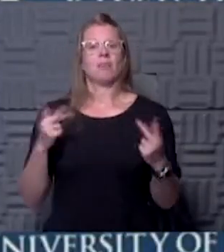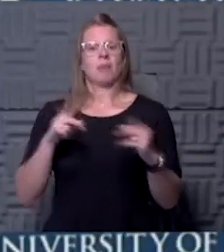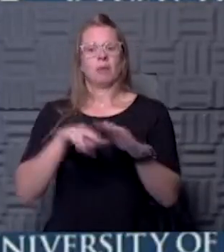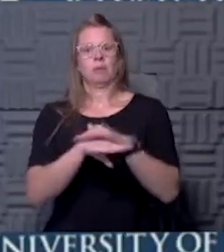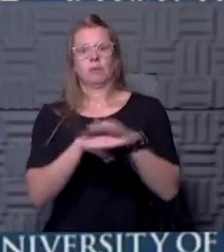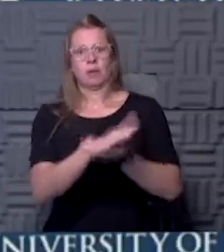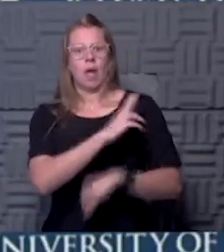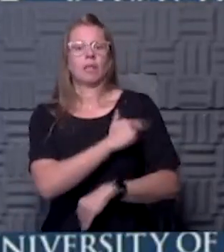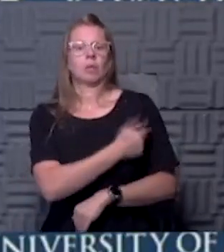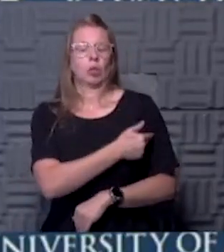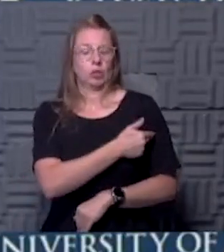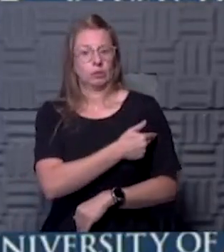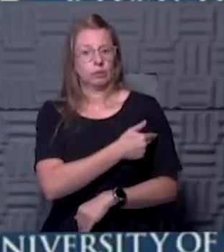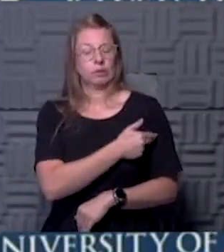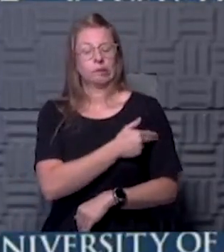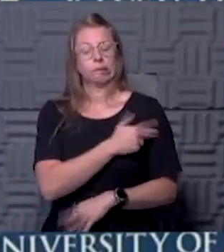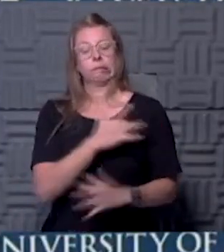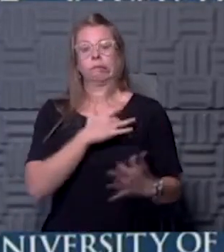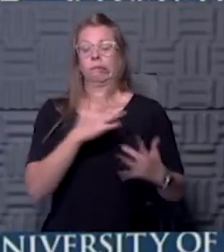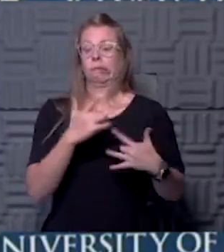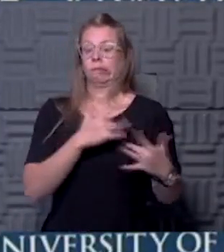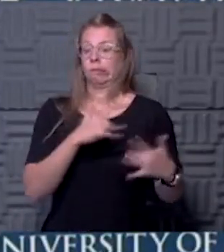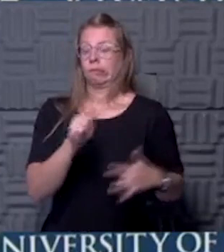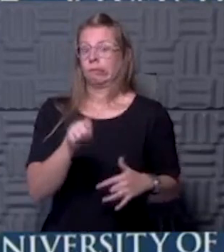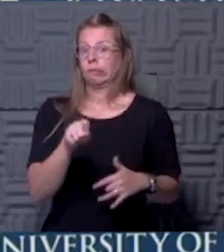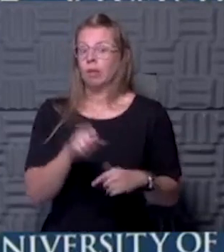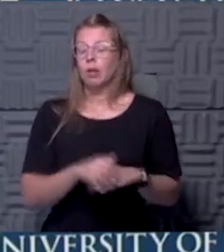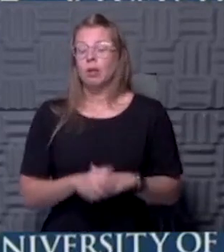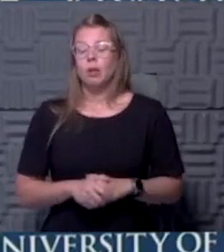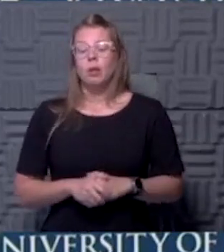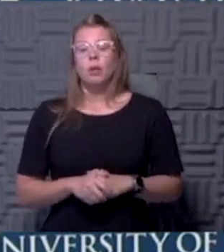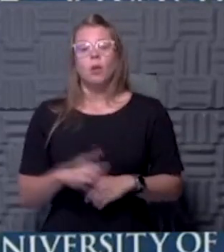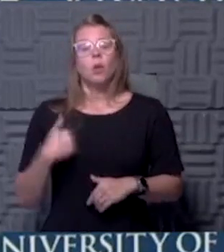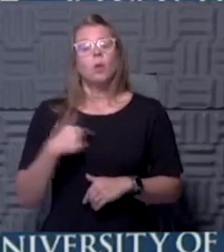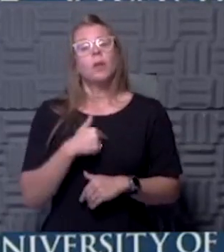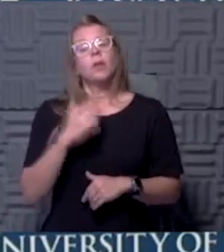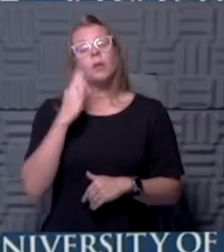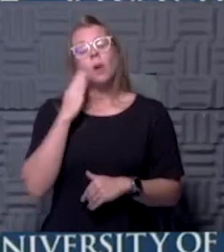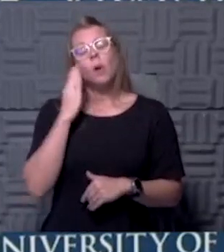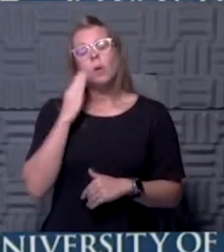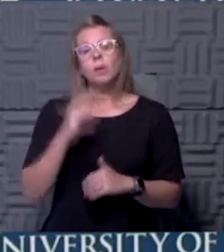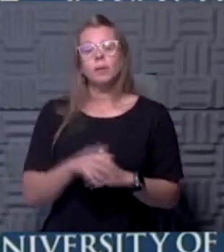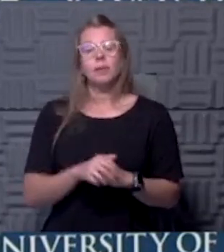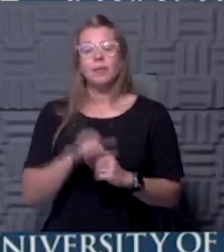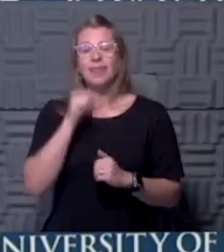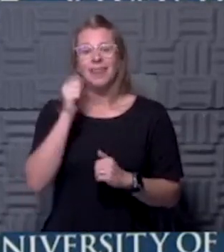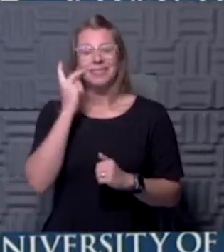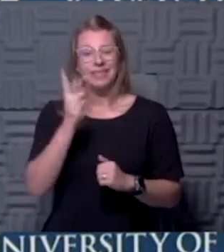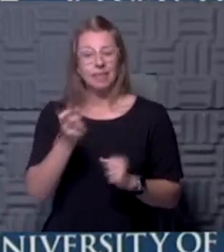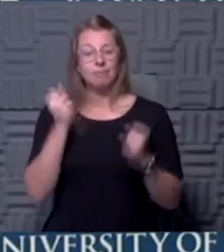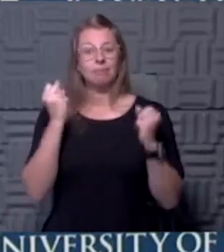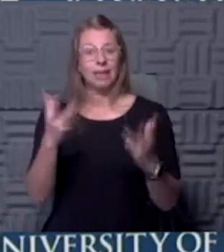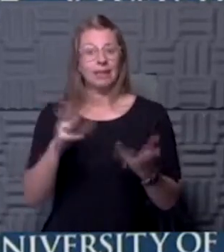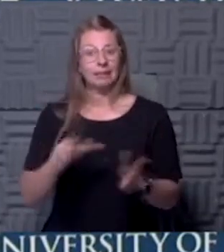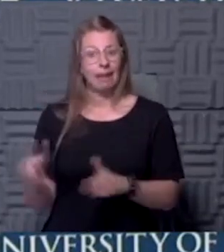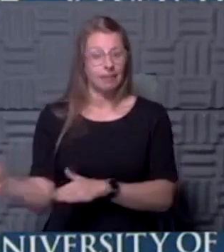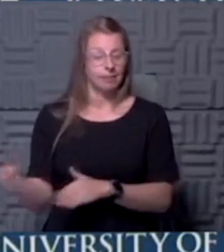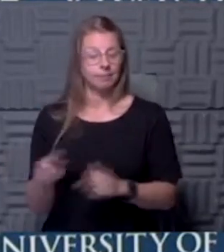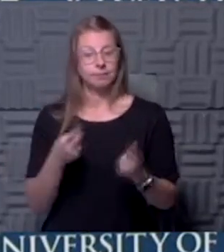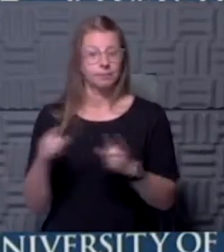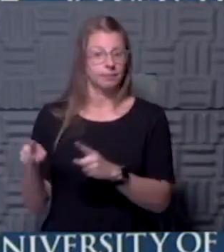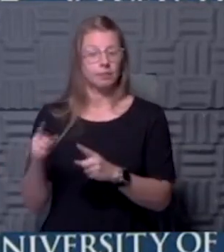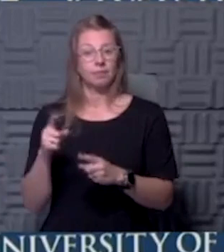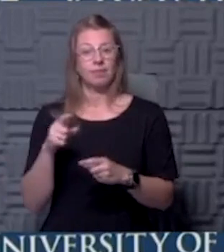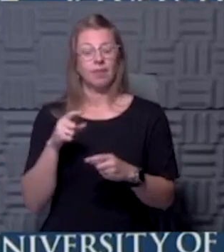the hospital, which is really concerning. And we know that even though we're not seeing a lot of deaths in